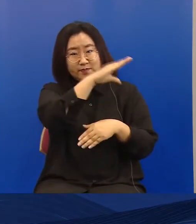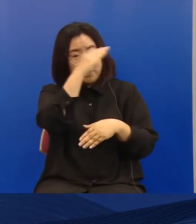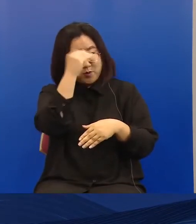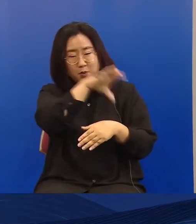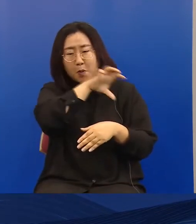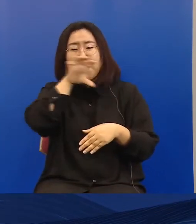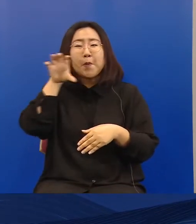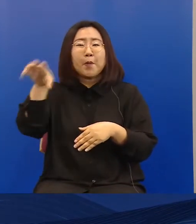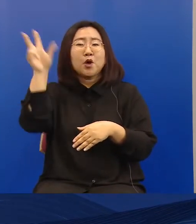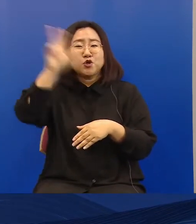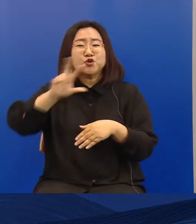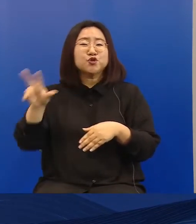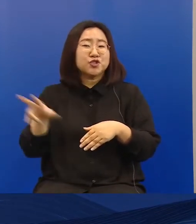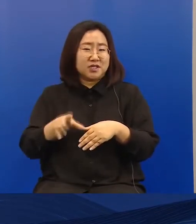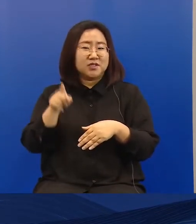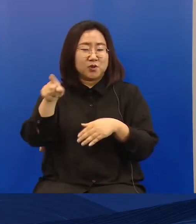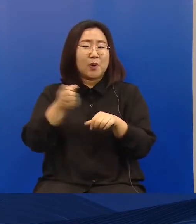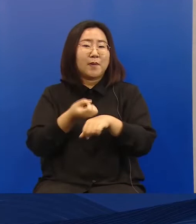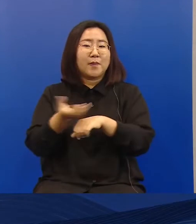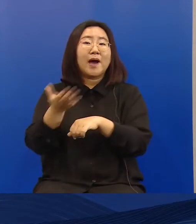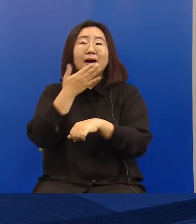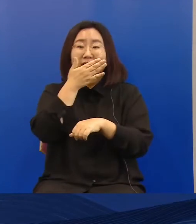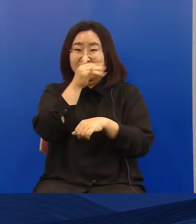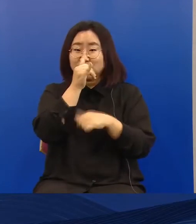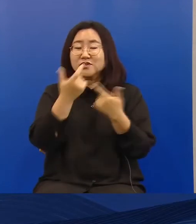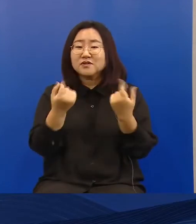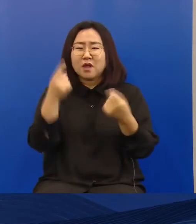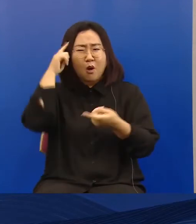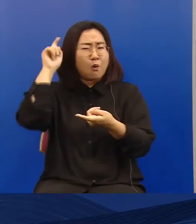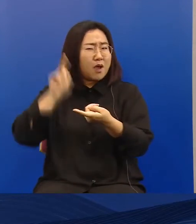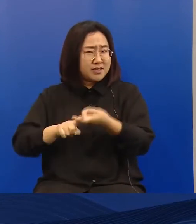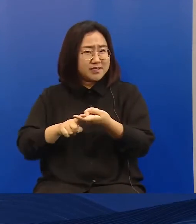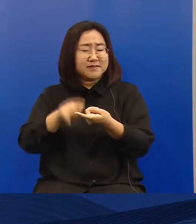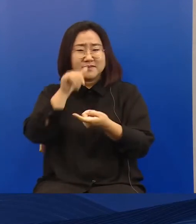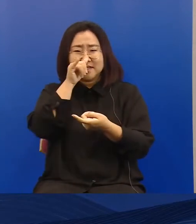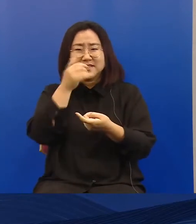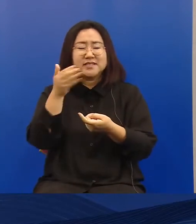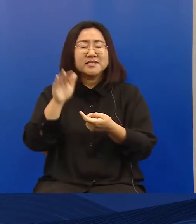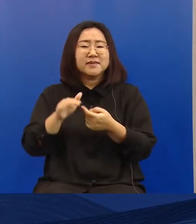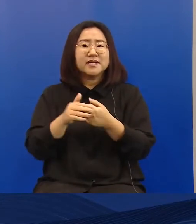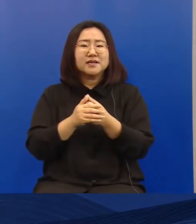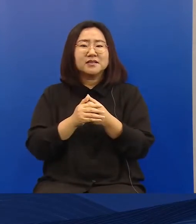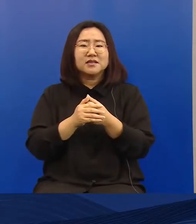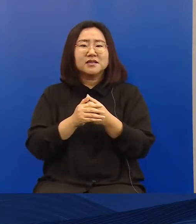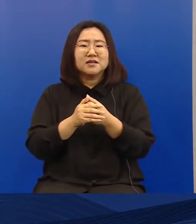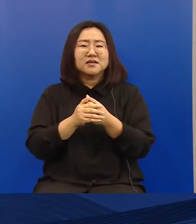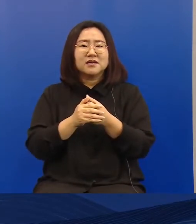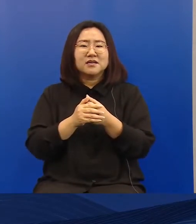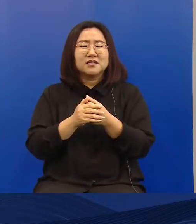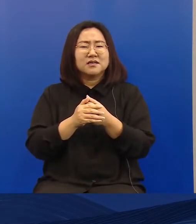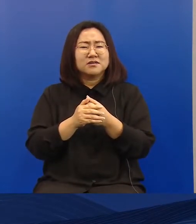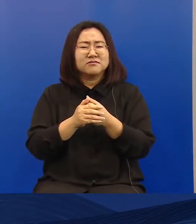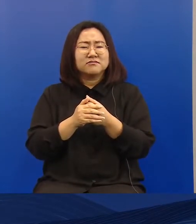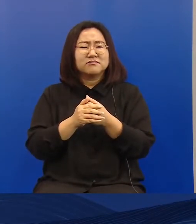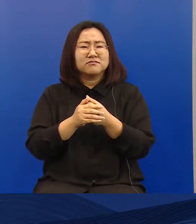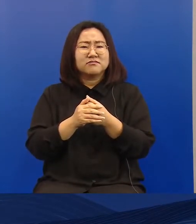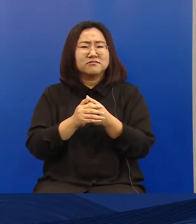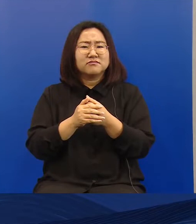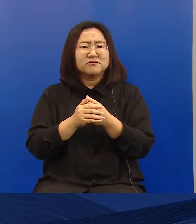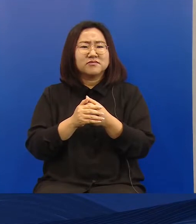has this as their provincial policy, I believe other local governments can benchmark what Jeju